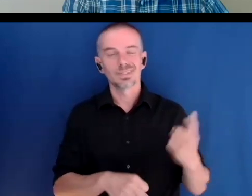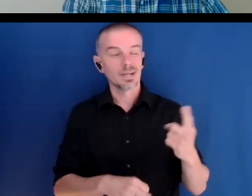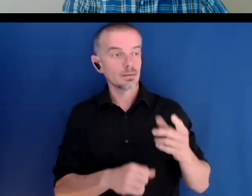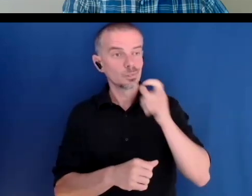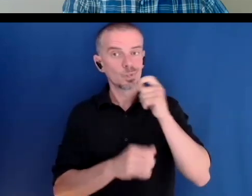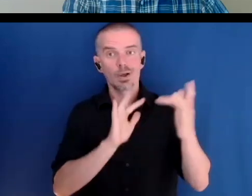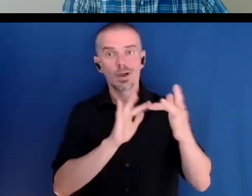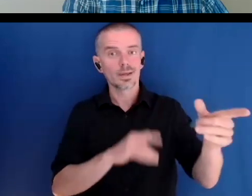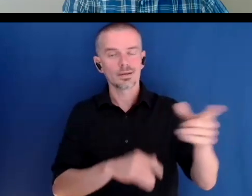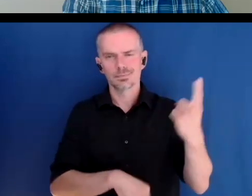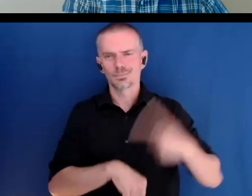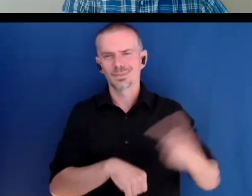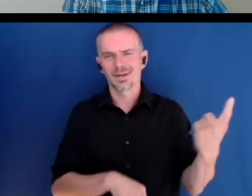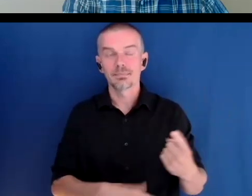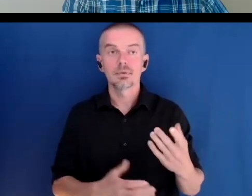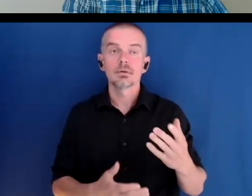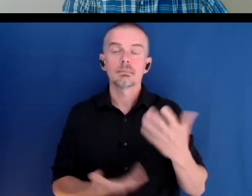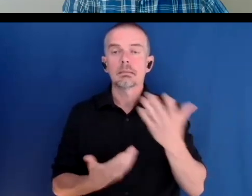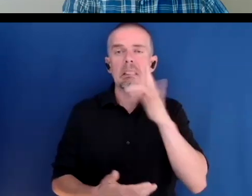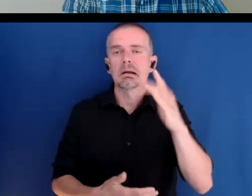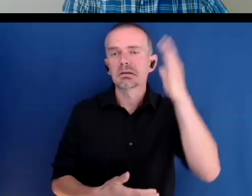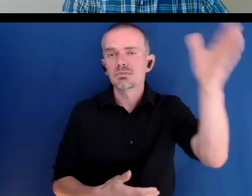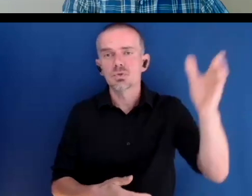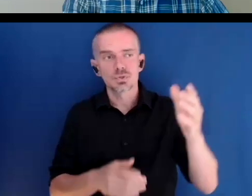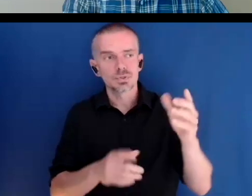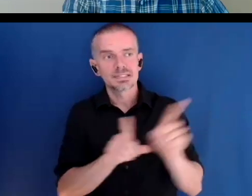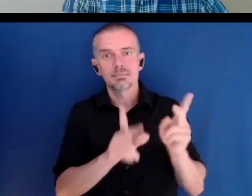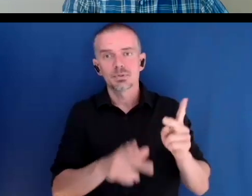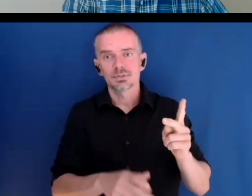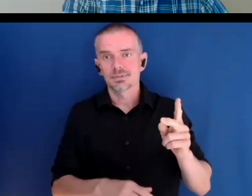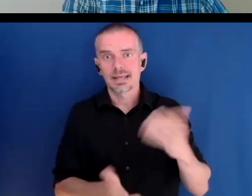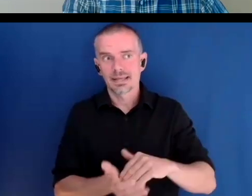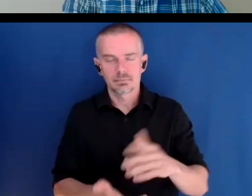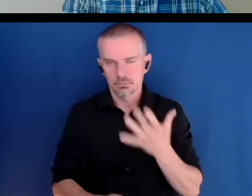you get to work with that administrator again, but you're not likely to start with any rapport.